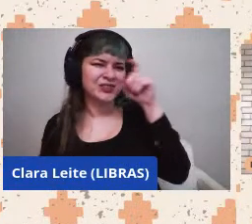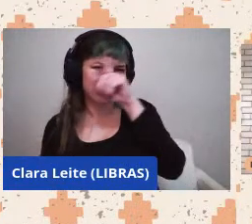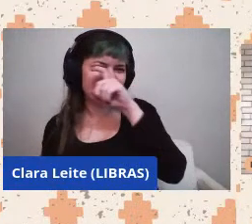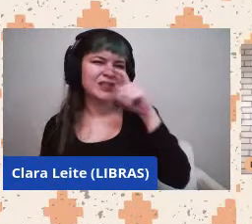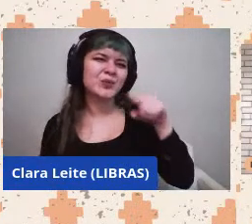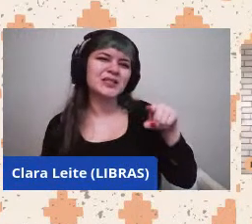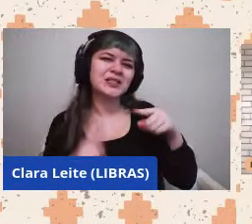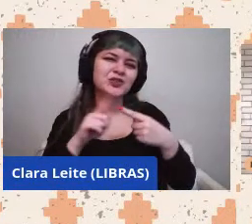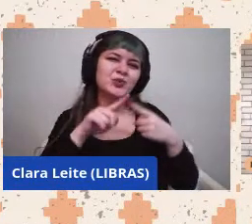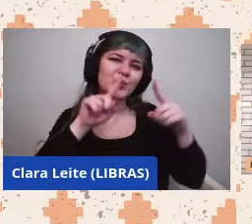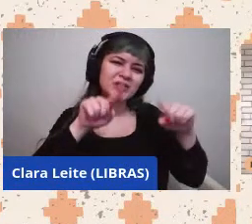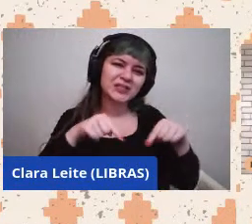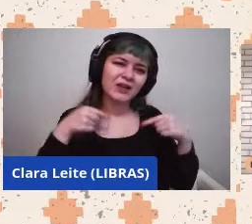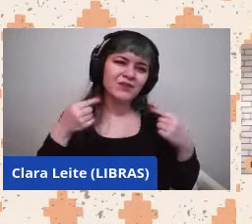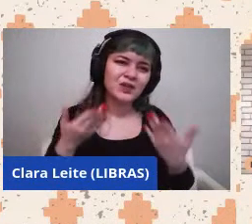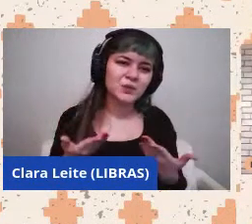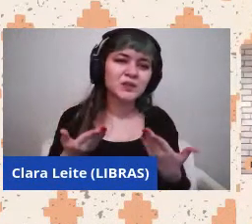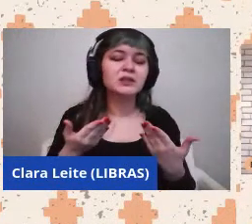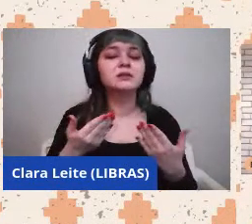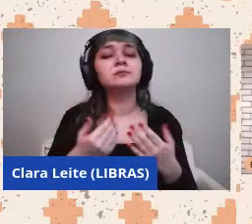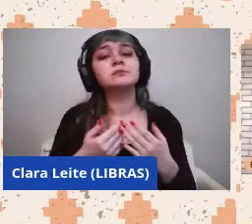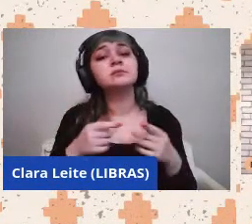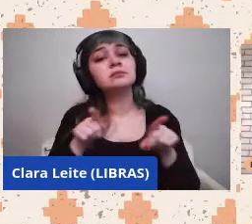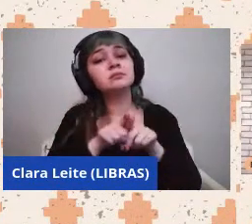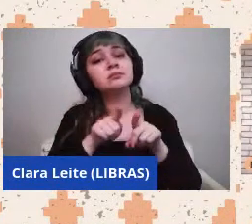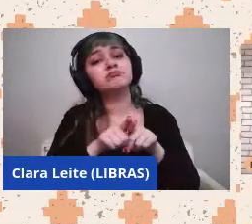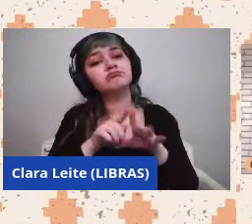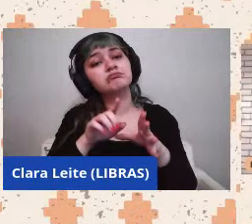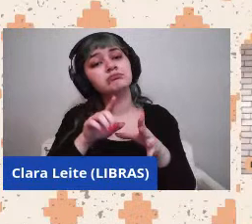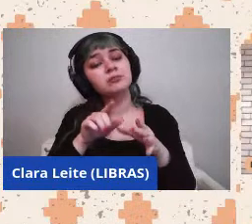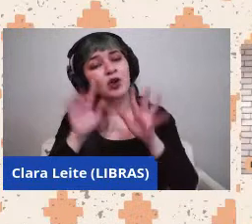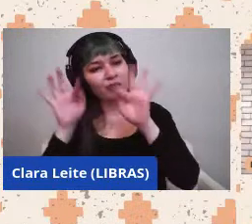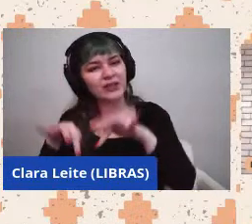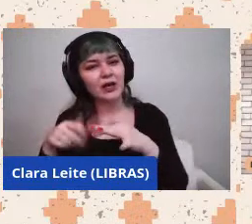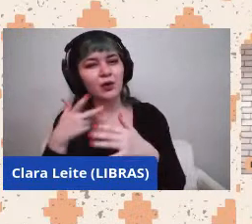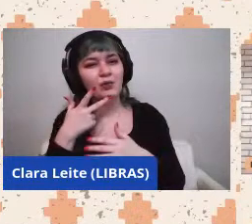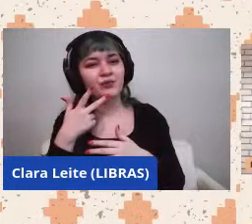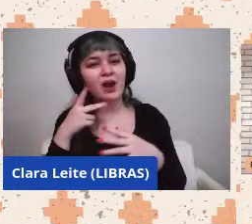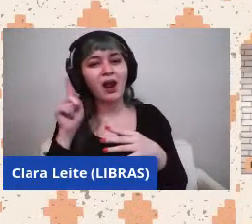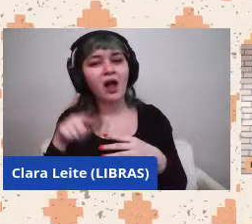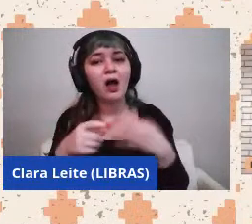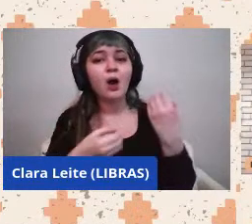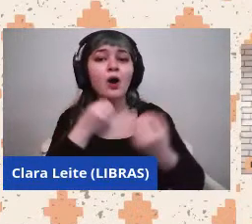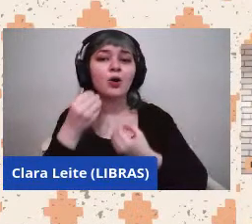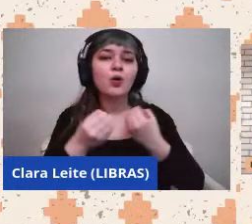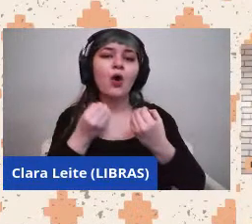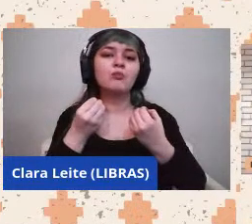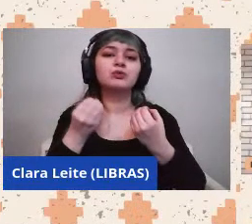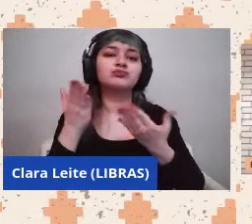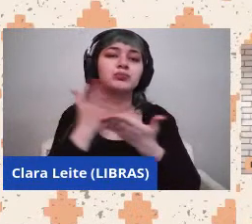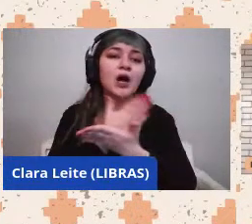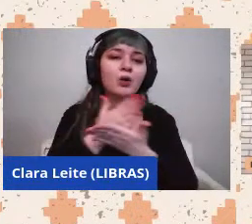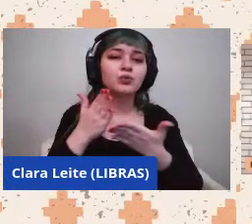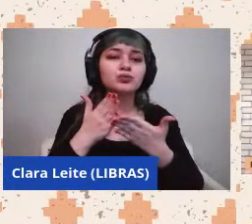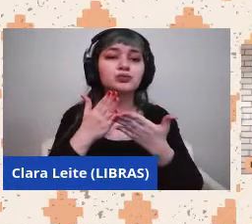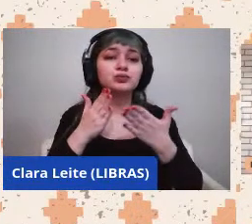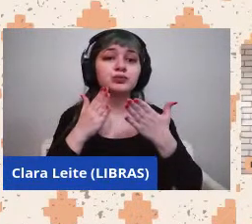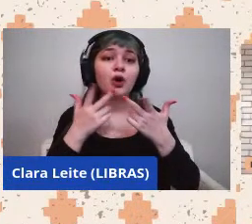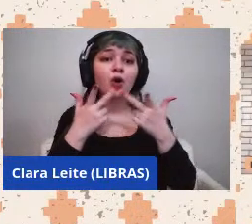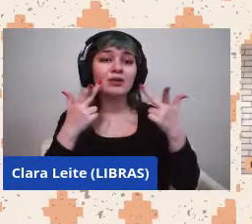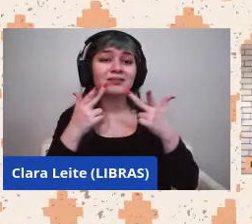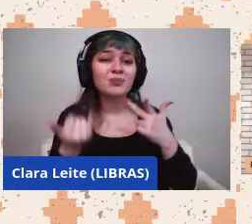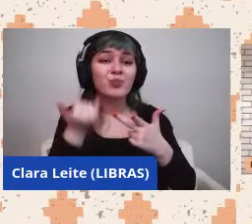that. And then the final point I wanted to make was the way in which I think some ethical